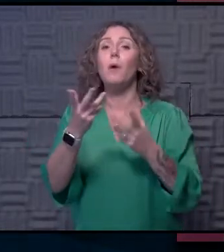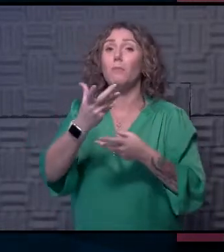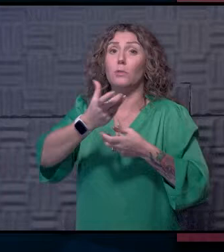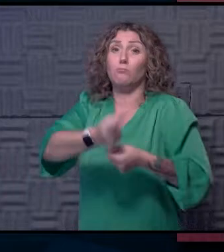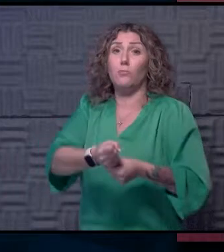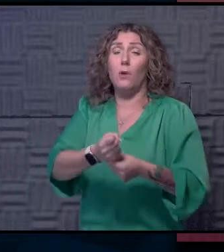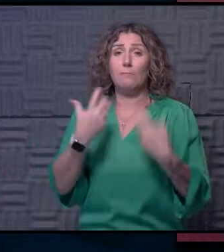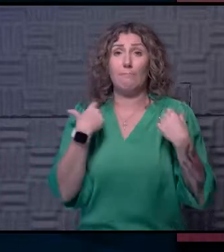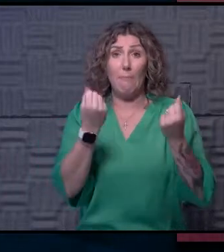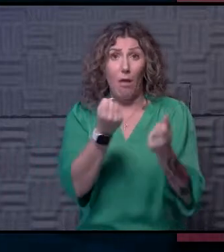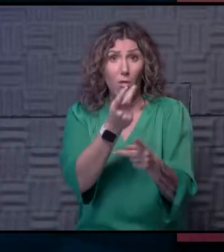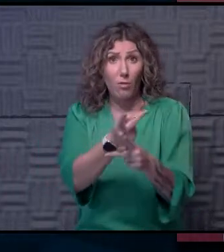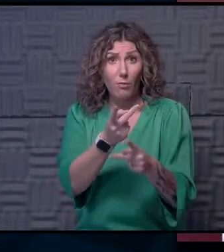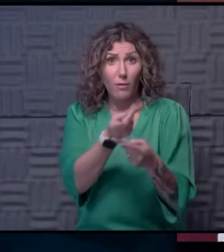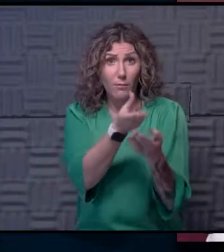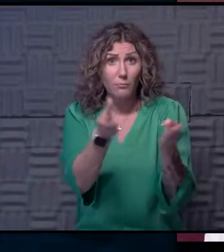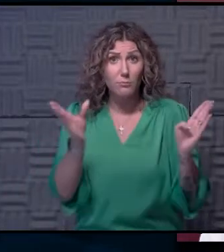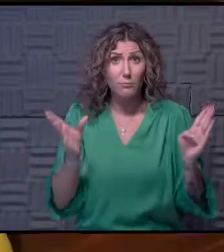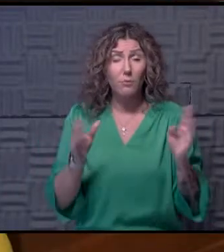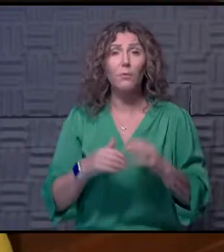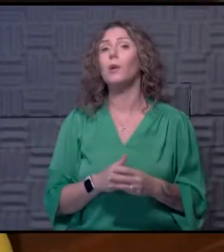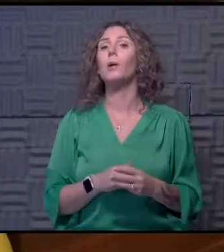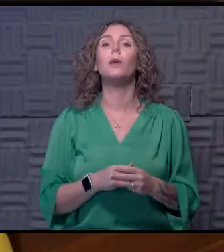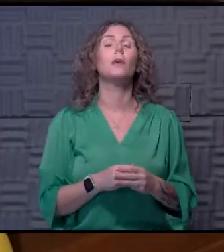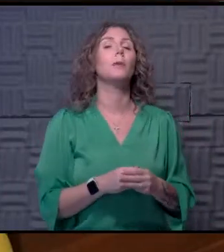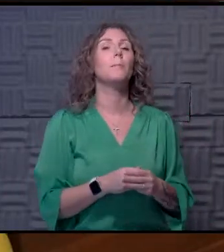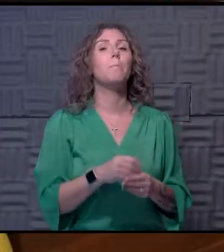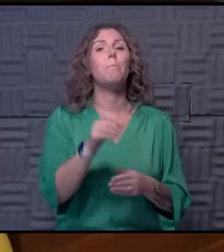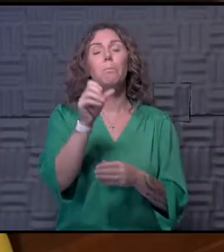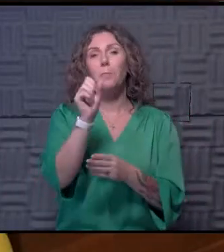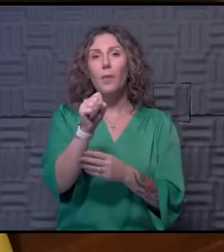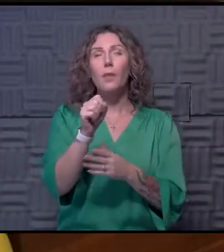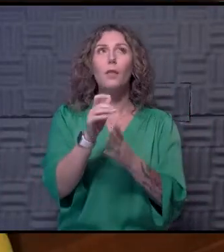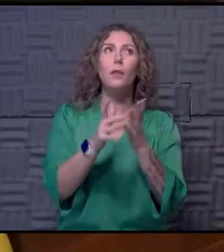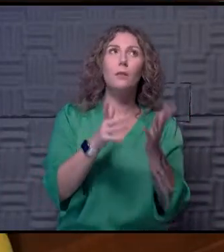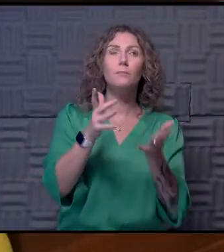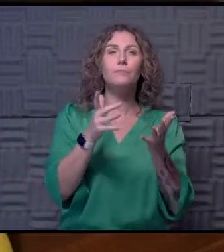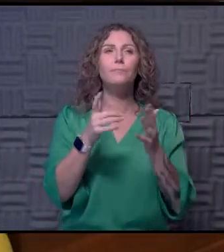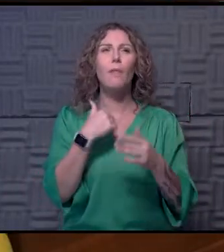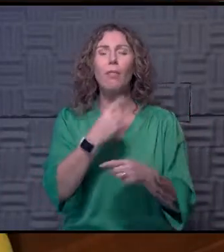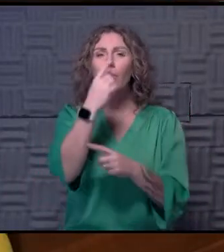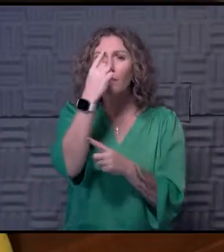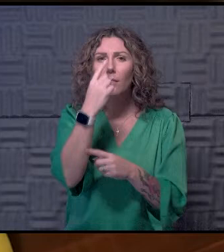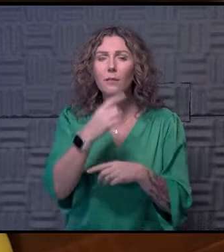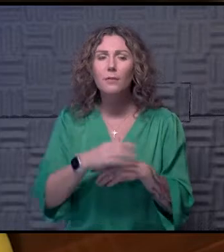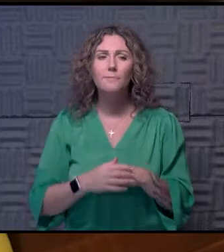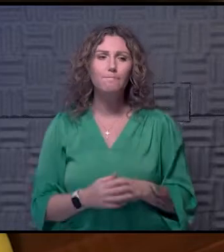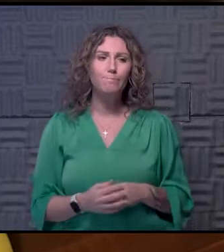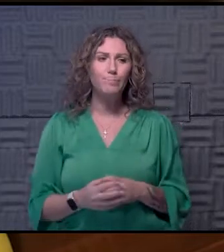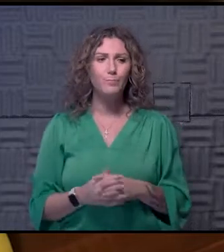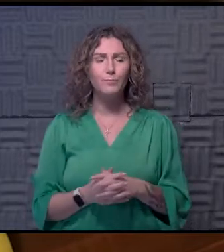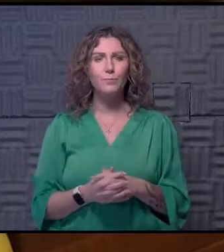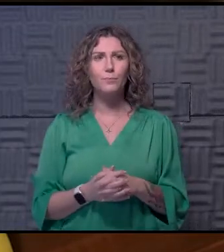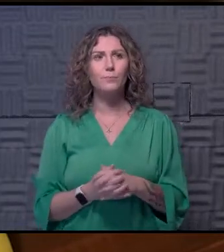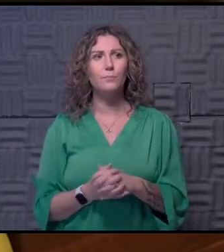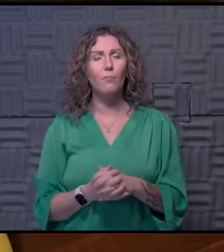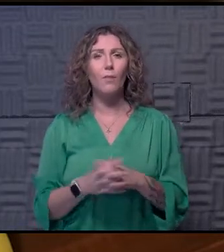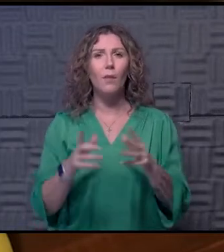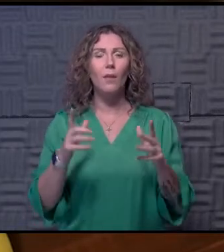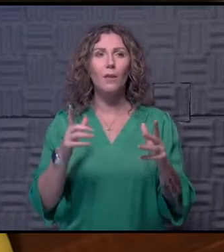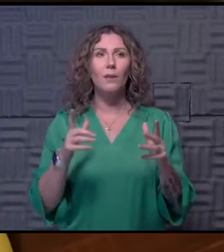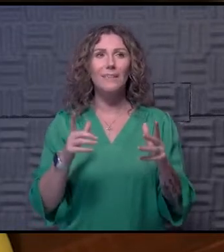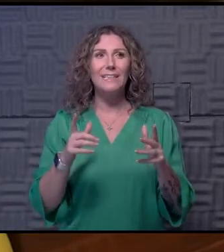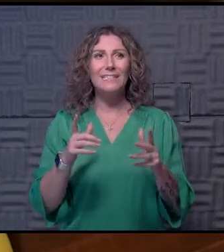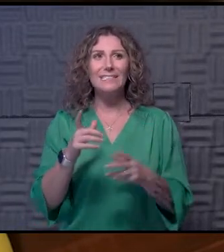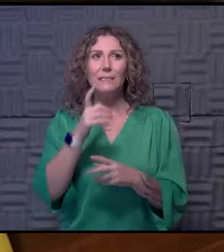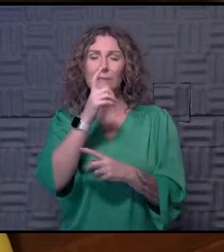in healthcare in general? Well, I think that there is a big mistrust